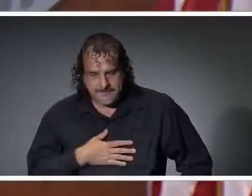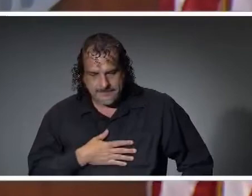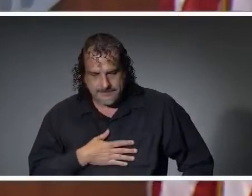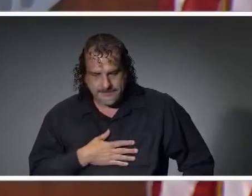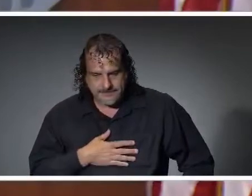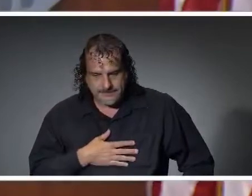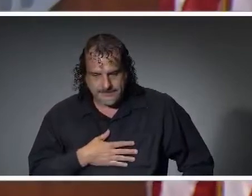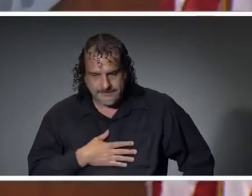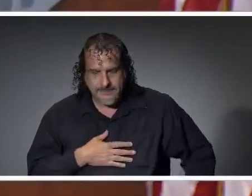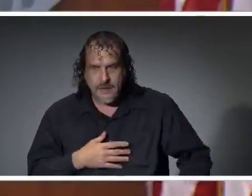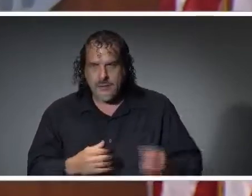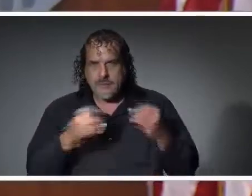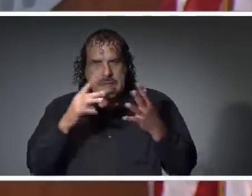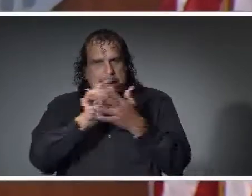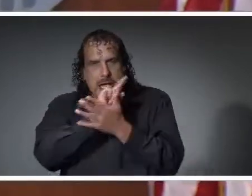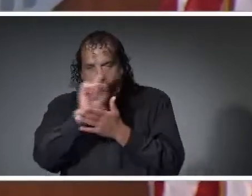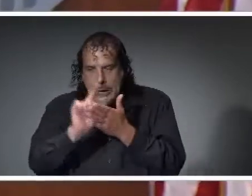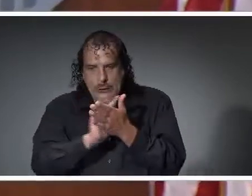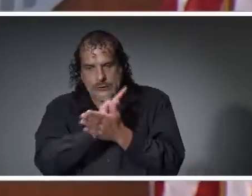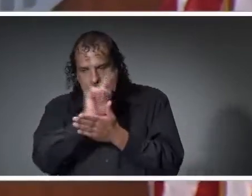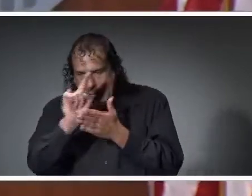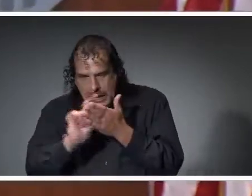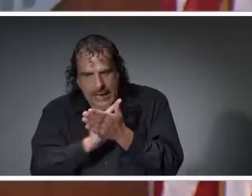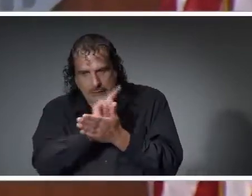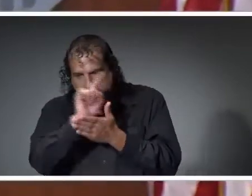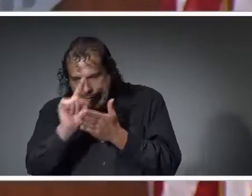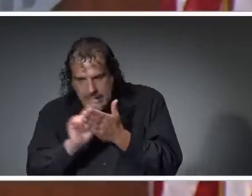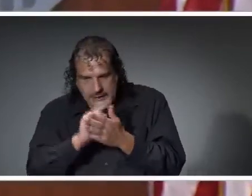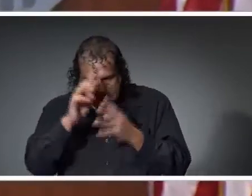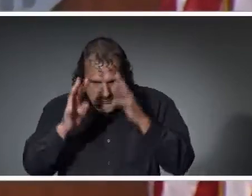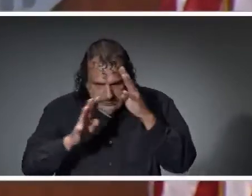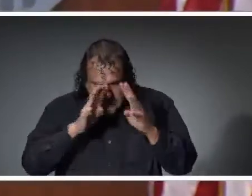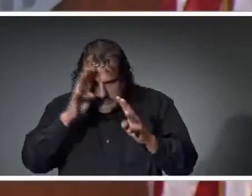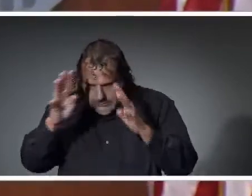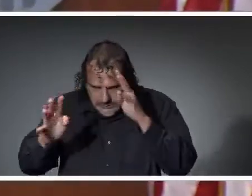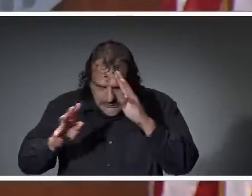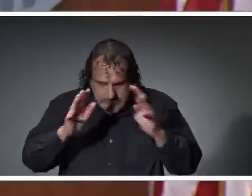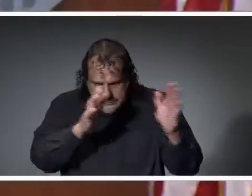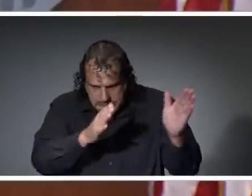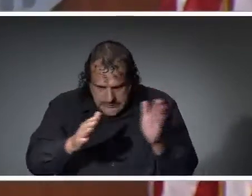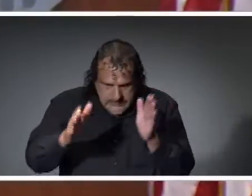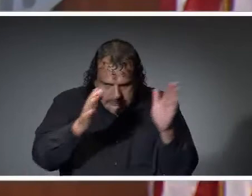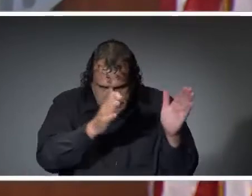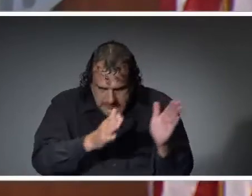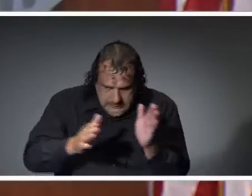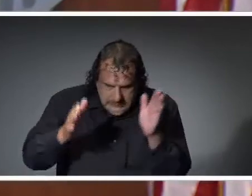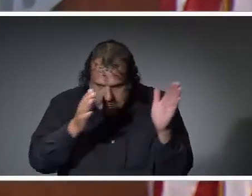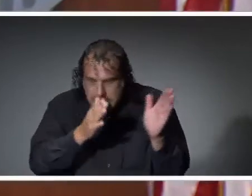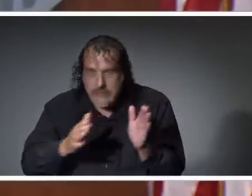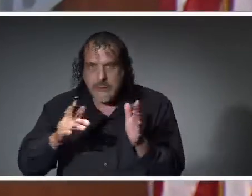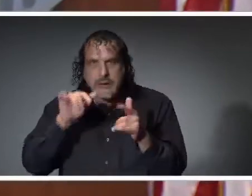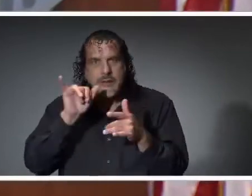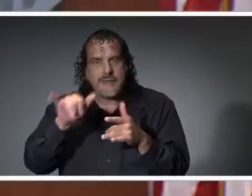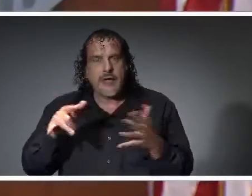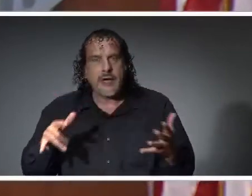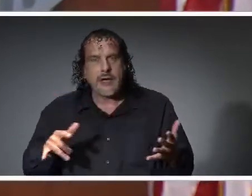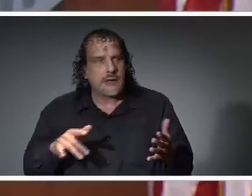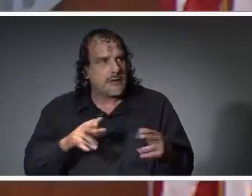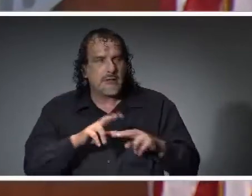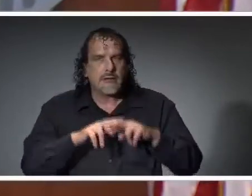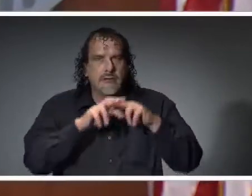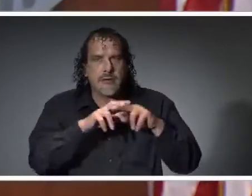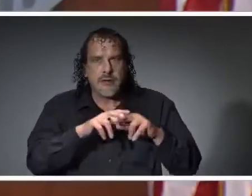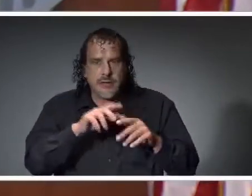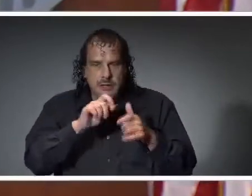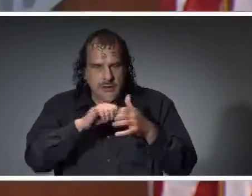has been hours and hours and hours of work that has gone into not every fine